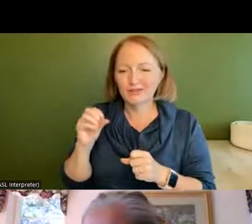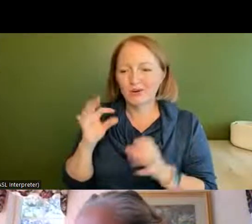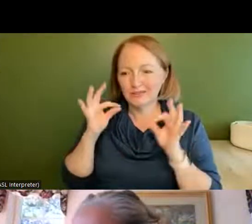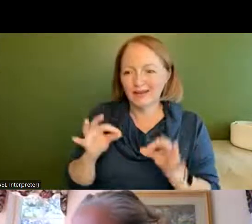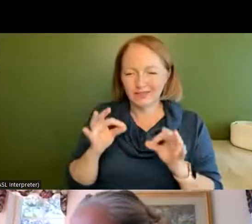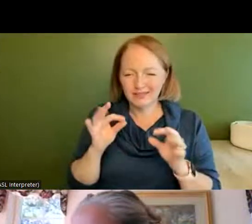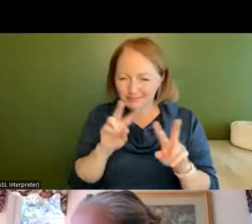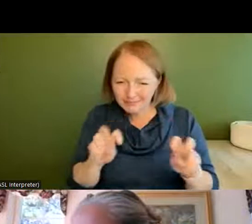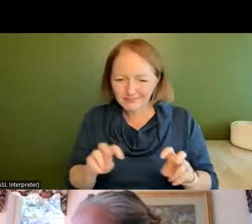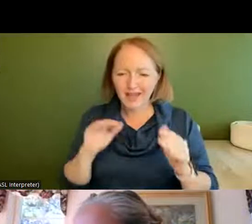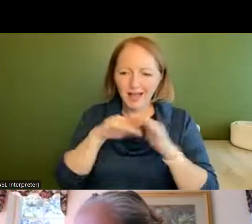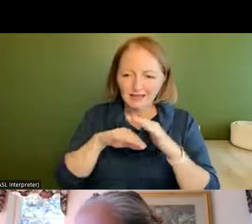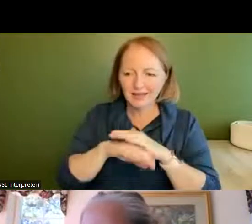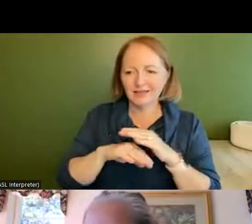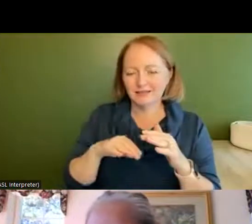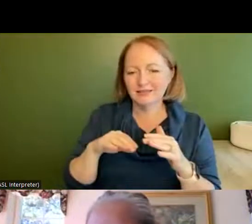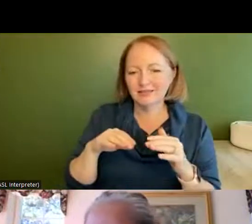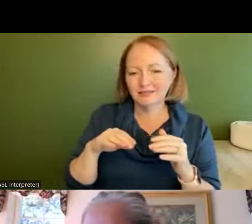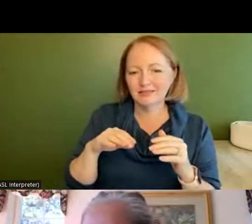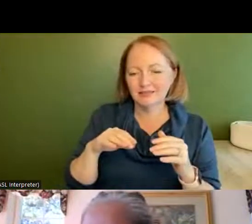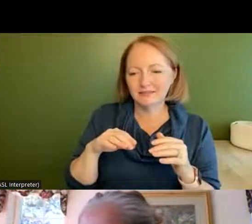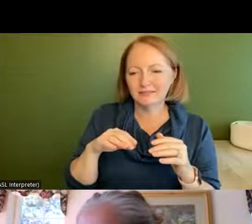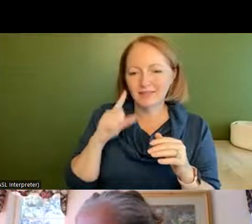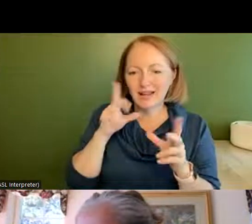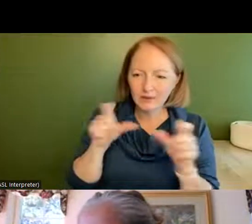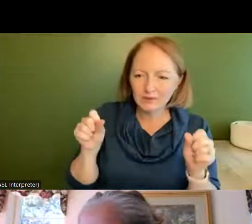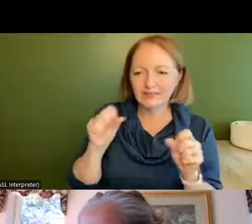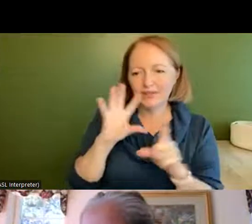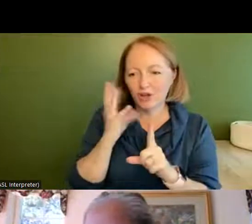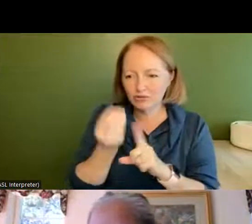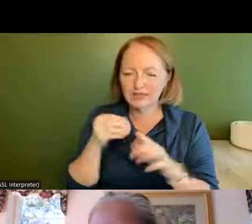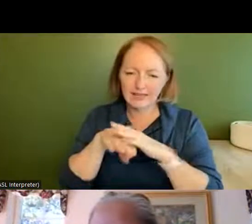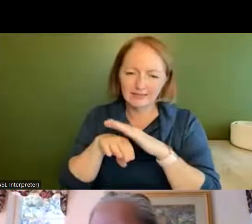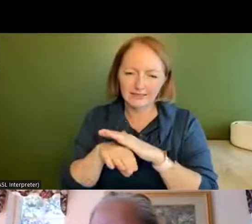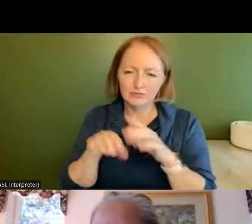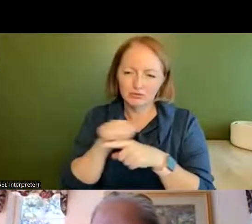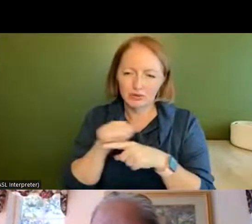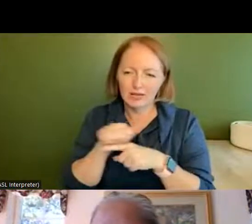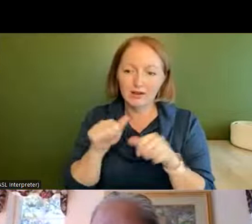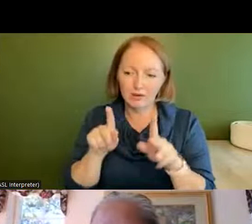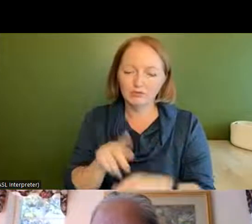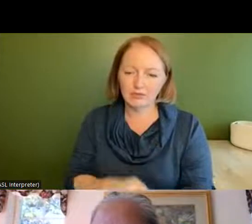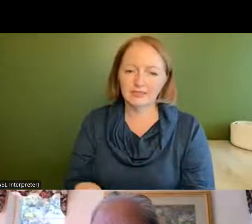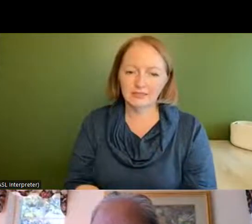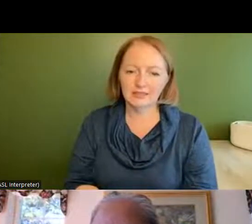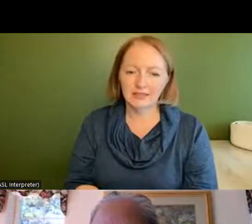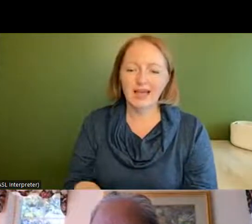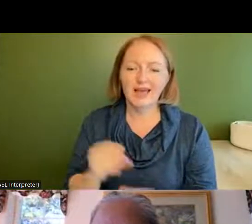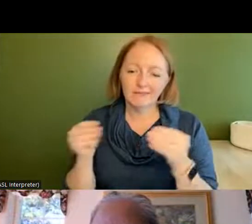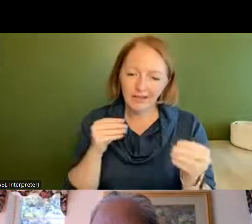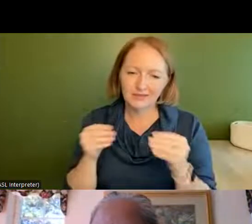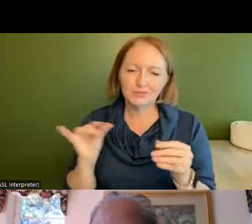look at access in terms of linguistically, culturally accessible training opportunities, but a